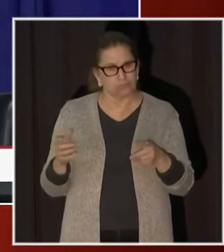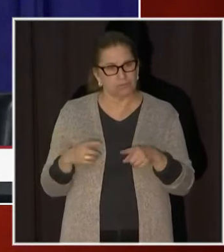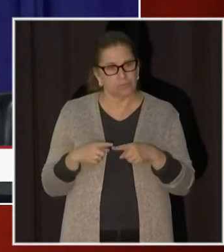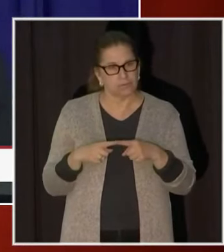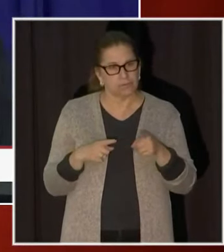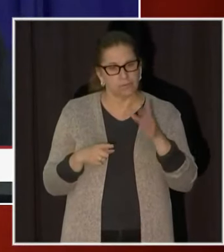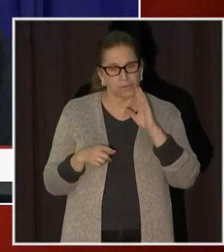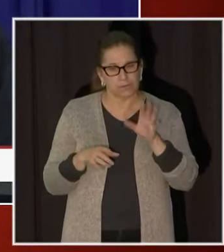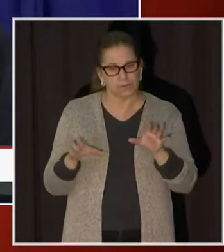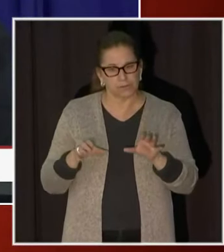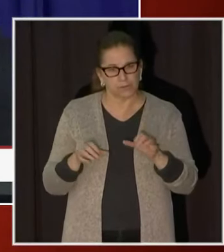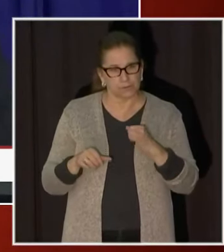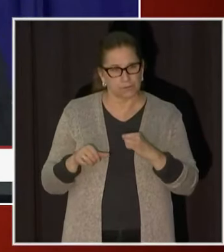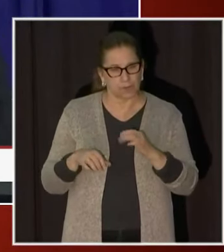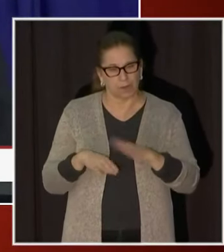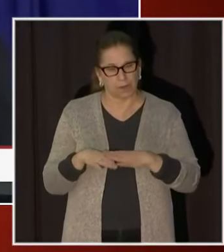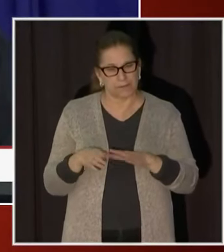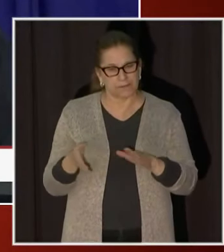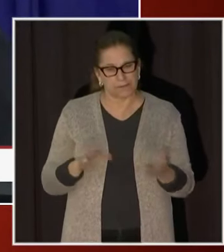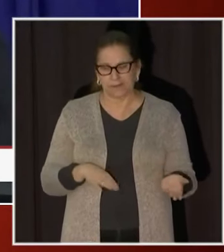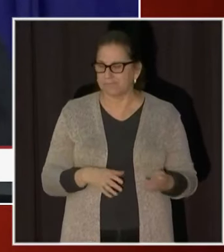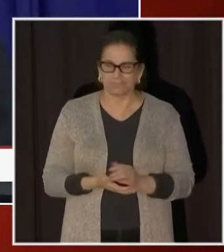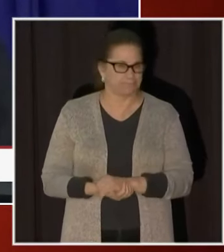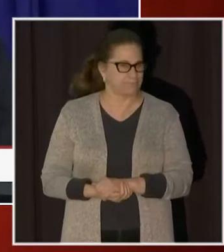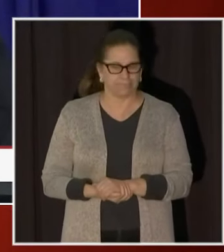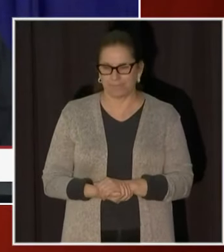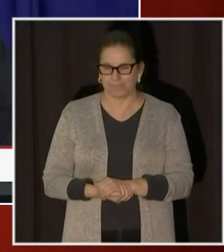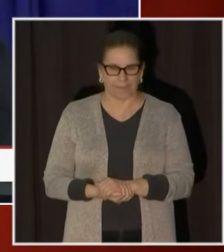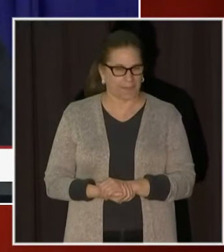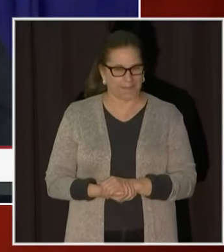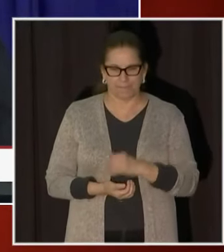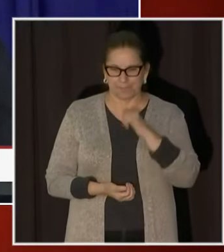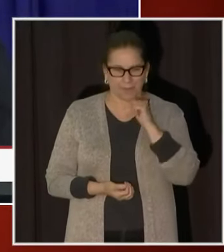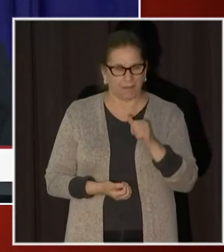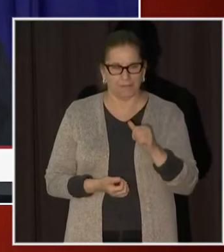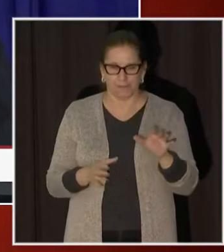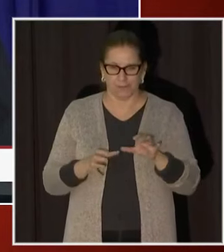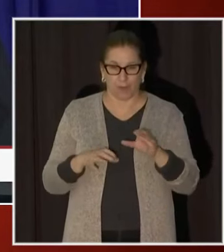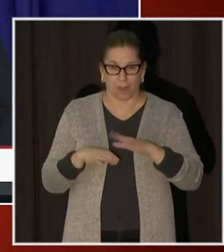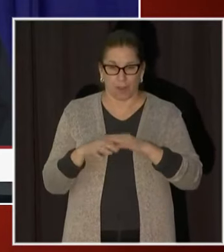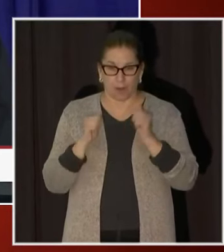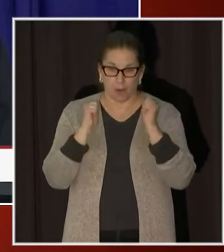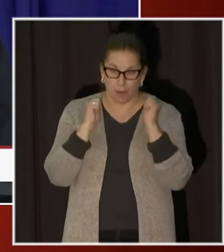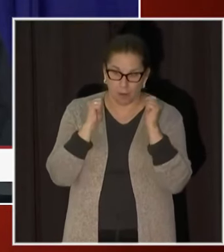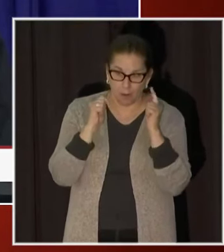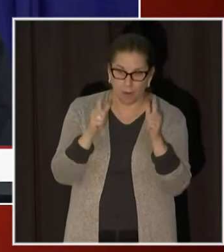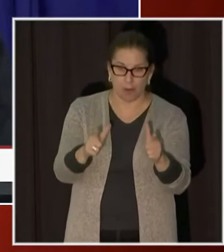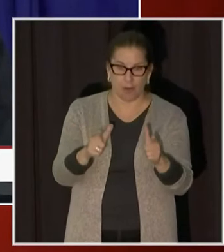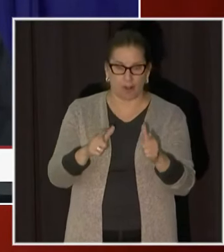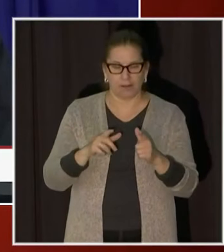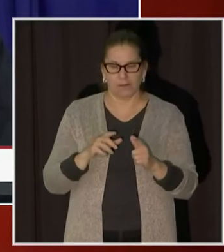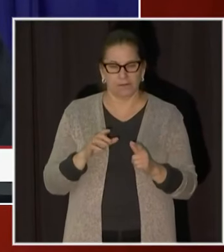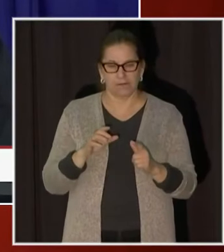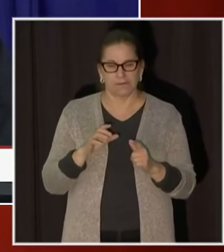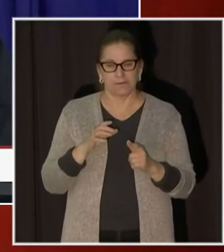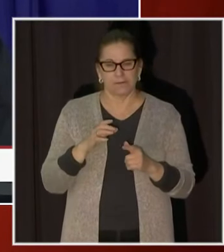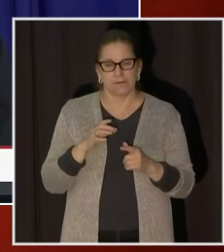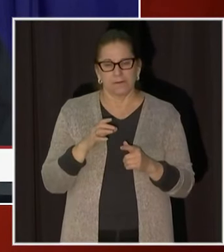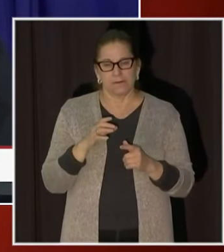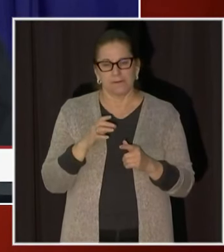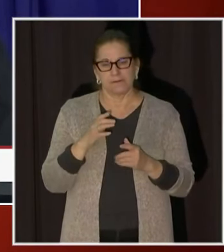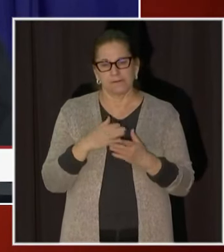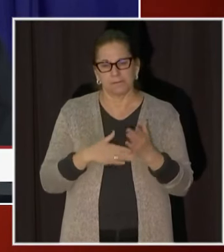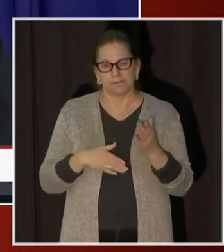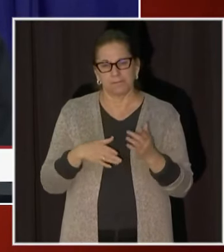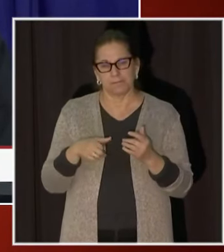you for the question. We do not autopsy all COVID-related deaths. The majority of COVID-related deaths are diagnosed in